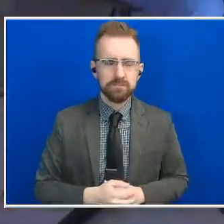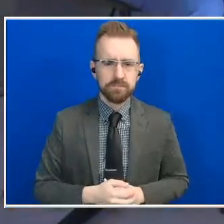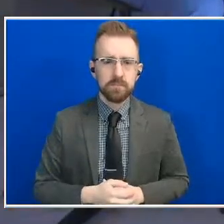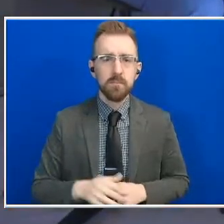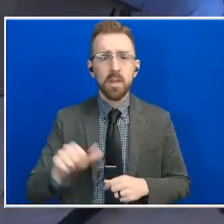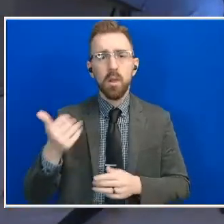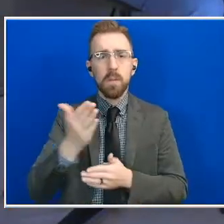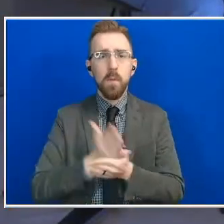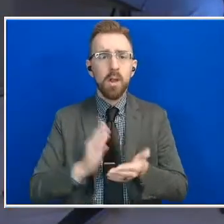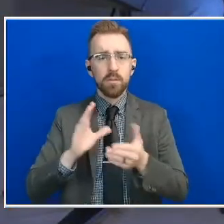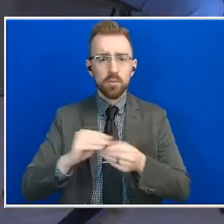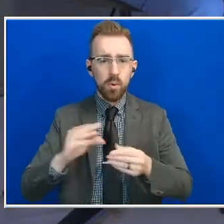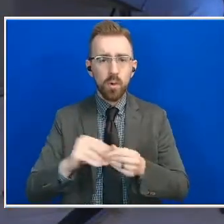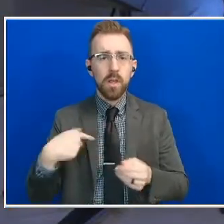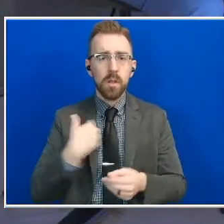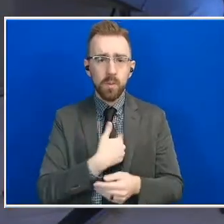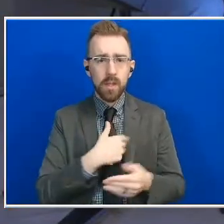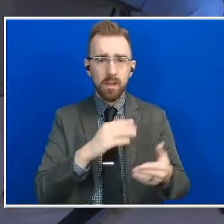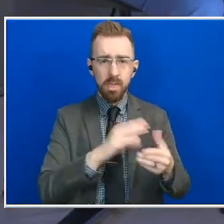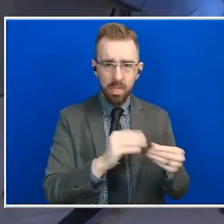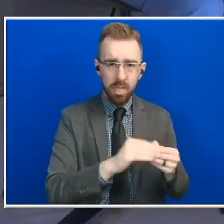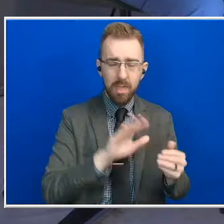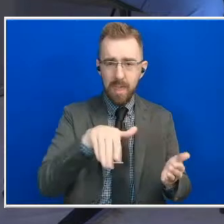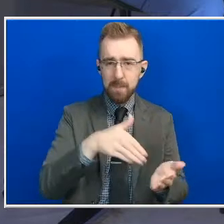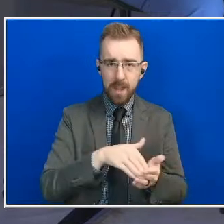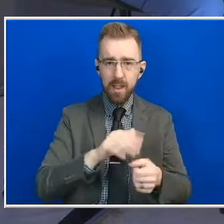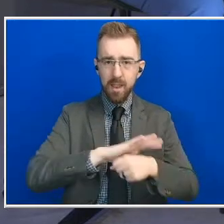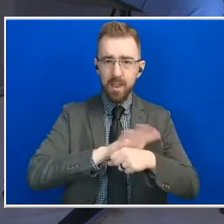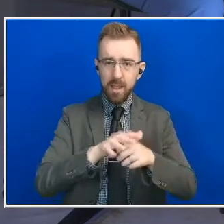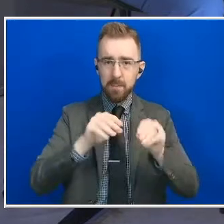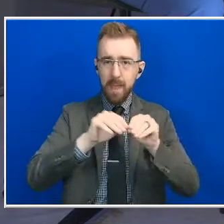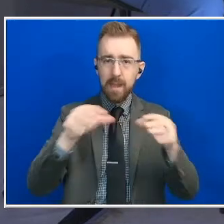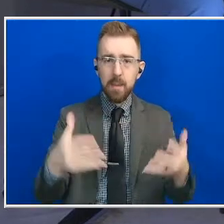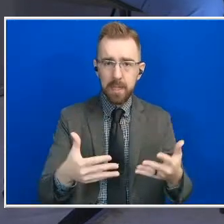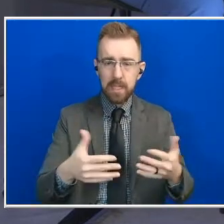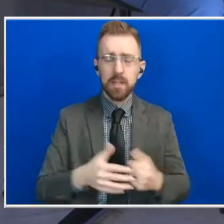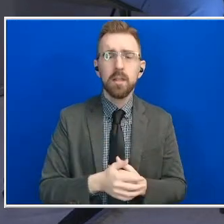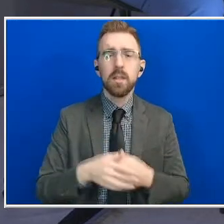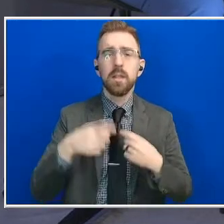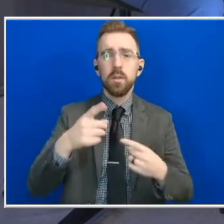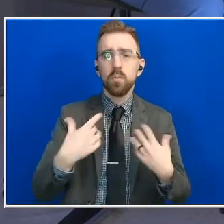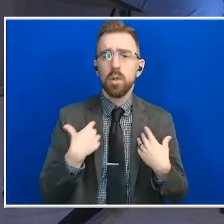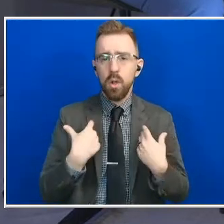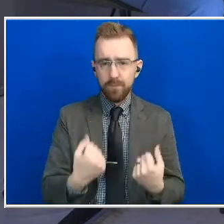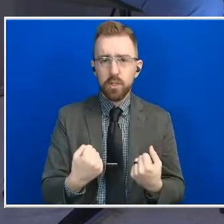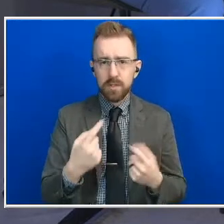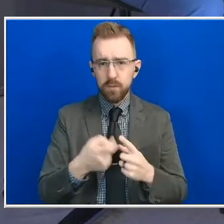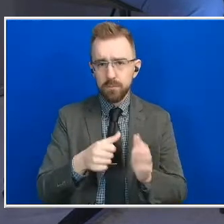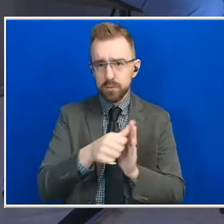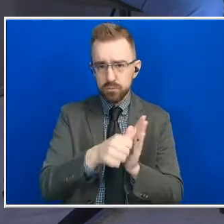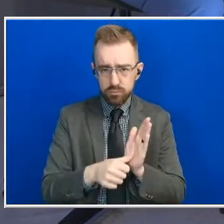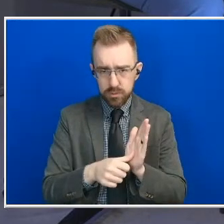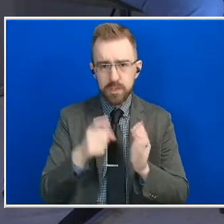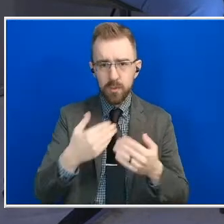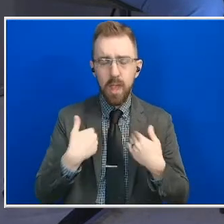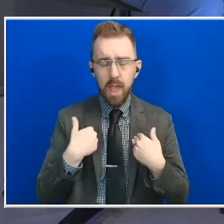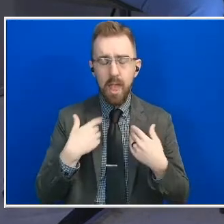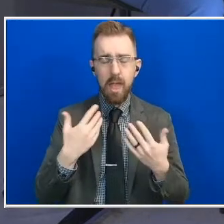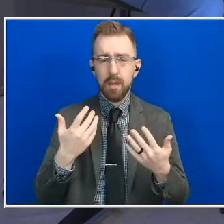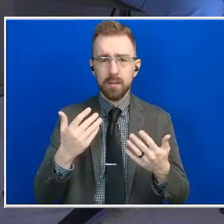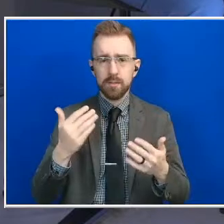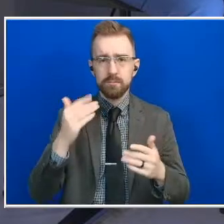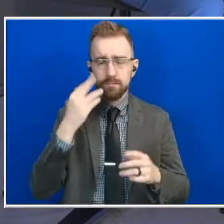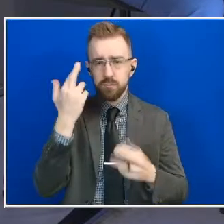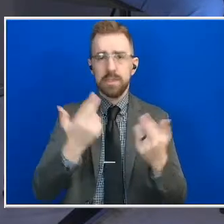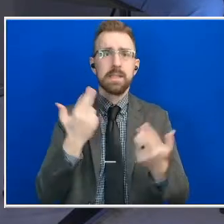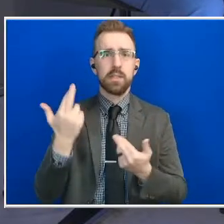alluding to, is in the middle of the pandemic, while you're recovering from surgery, you have this awakening. Yeah. What